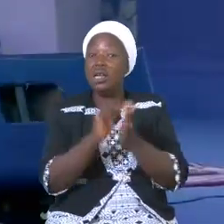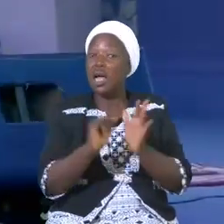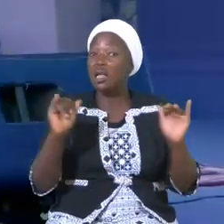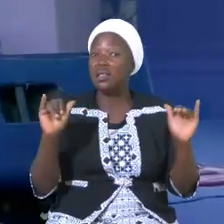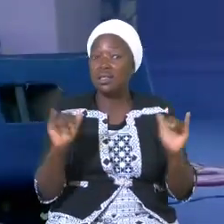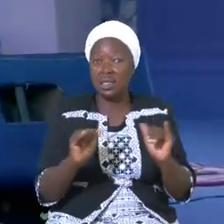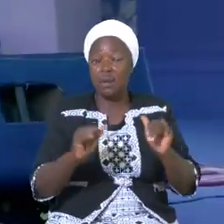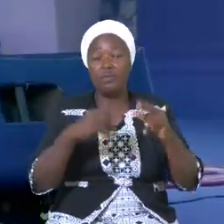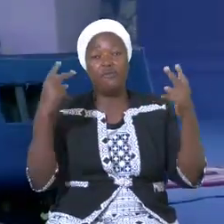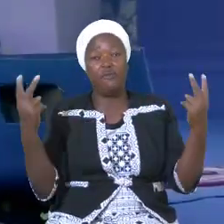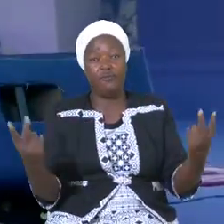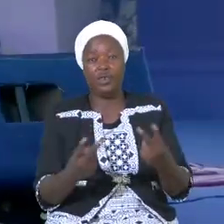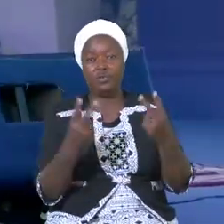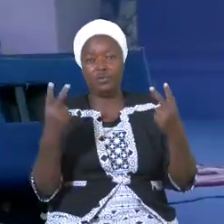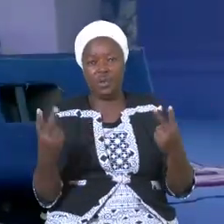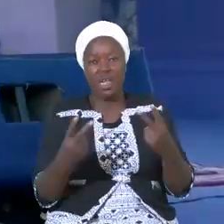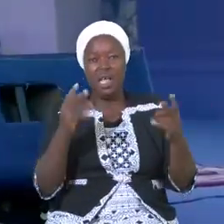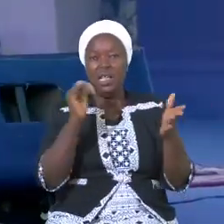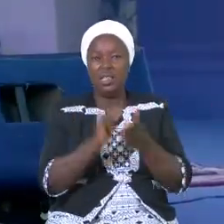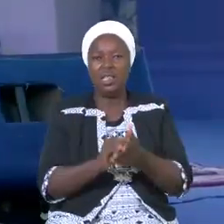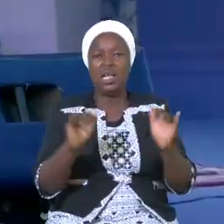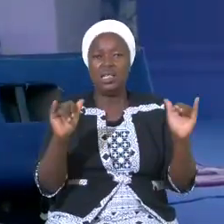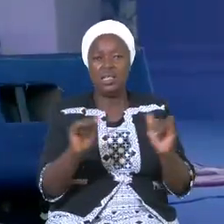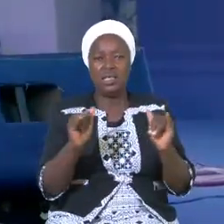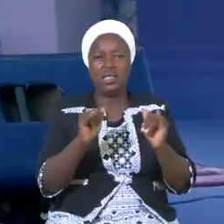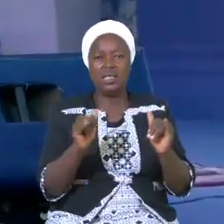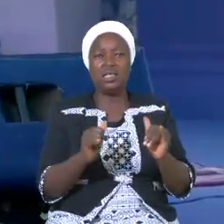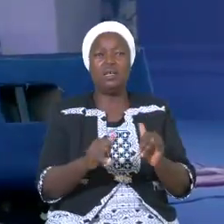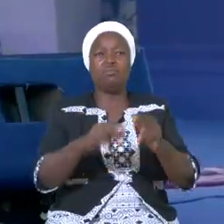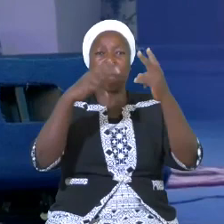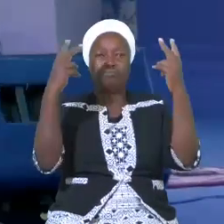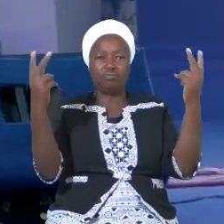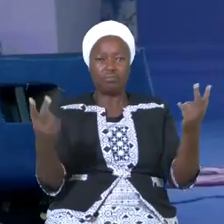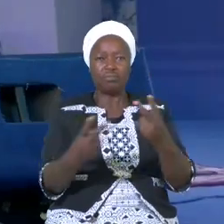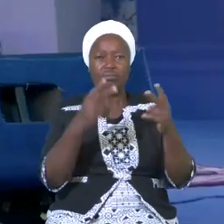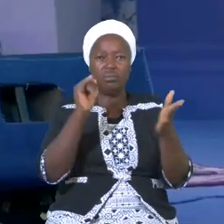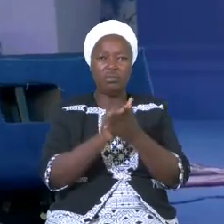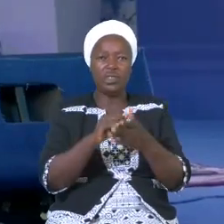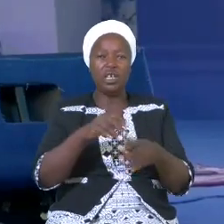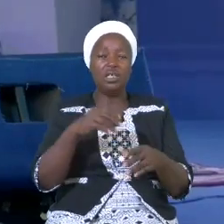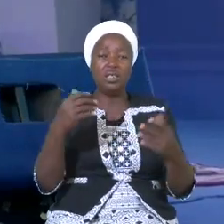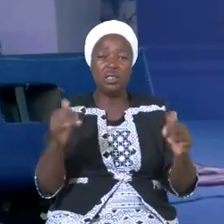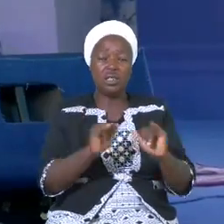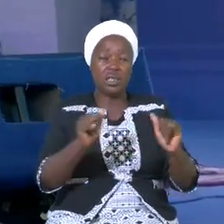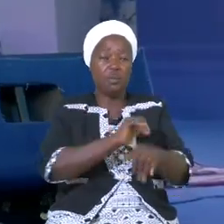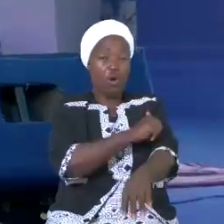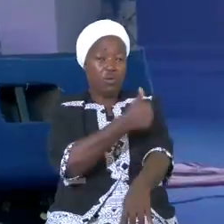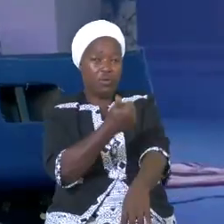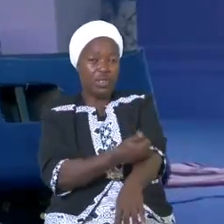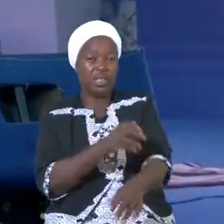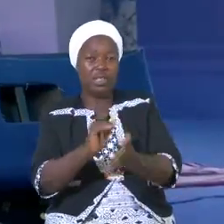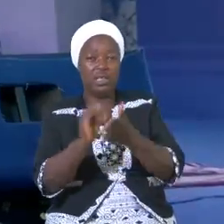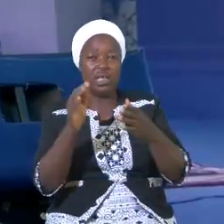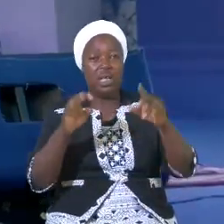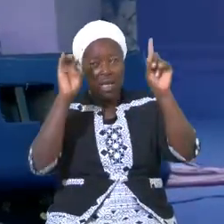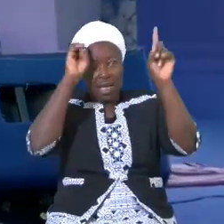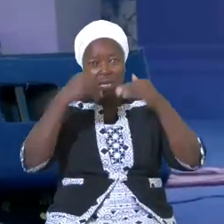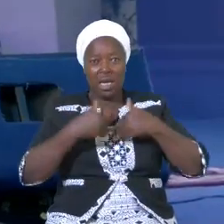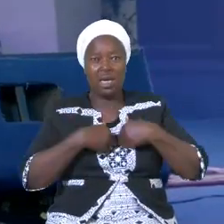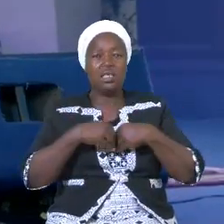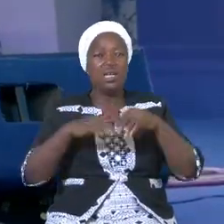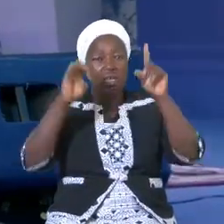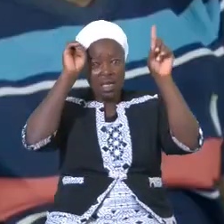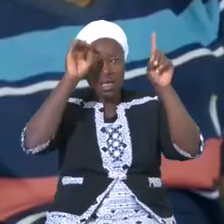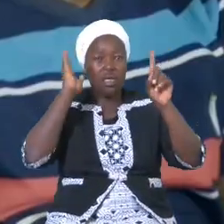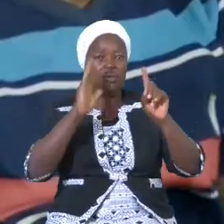victory that same triumph that same authority that you add it will give you that